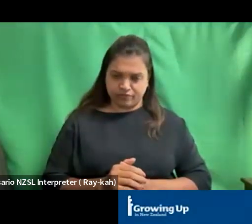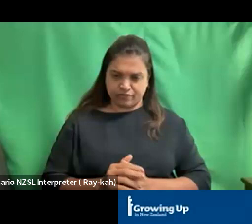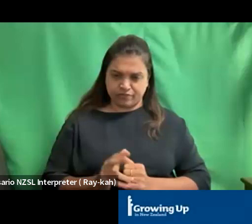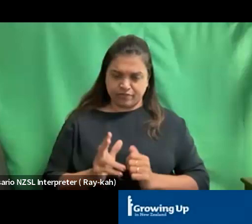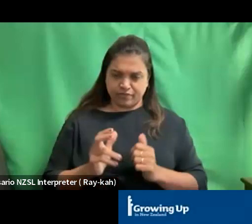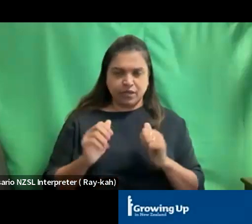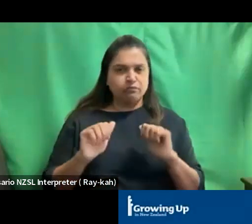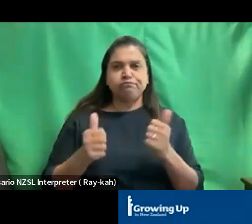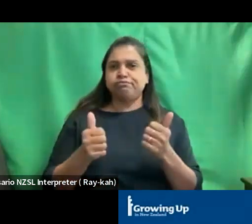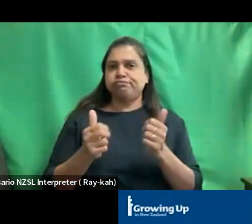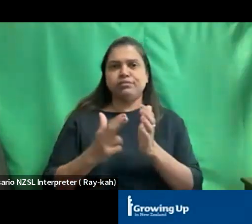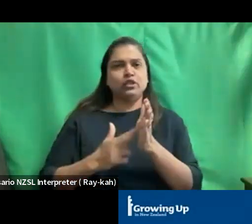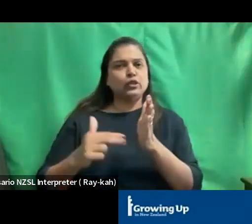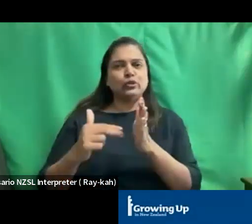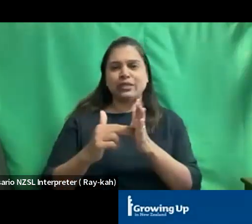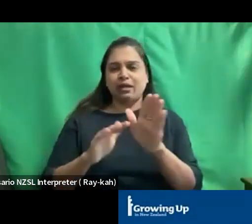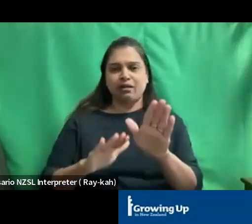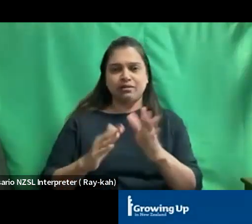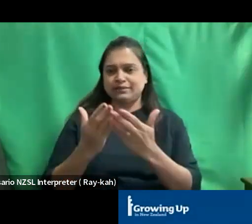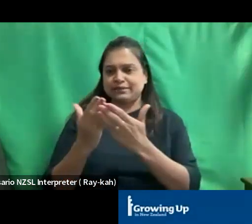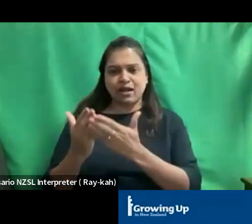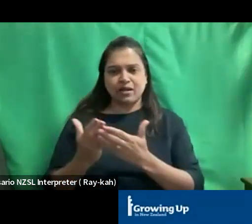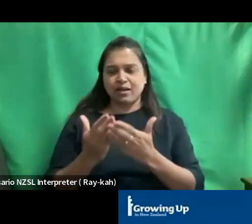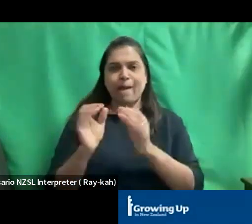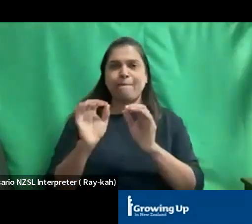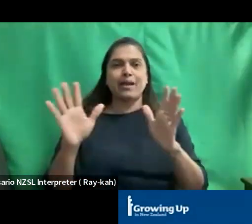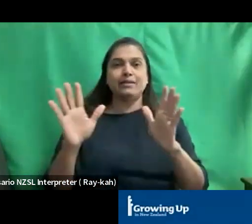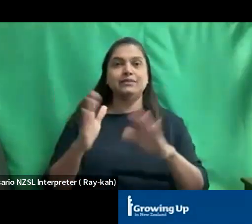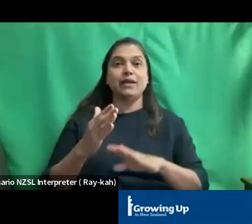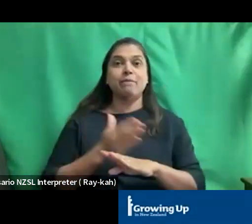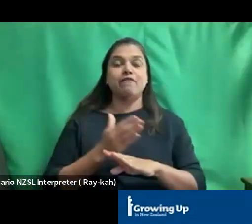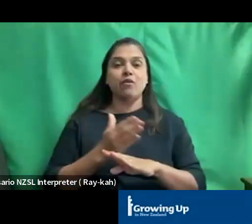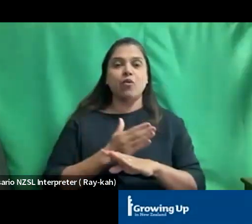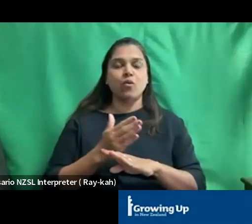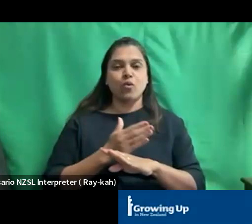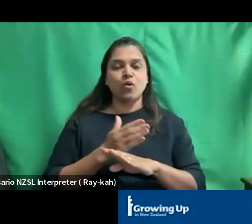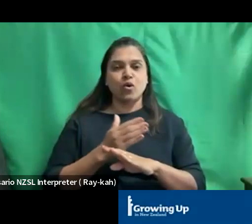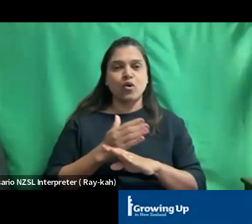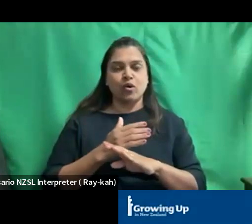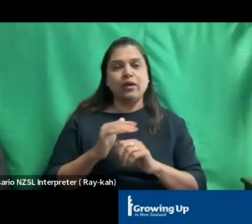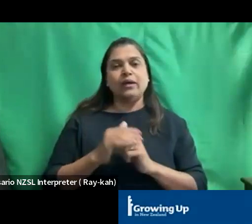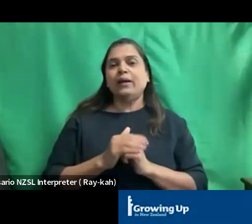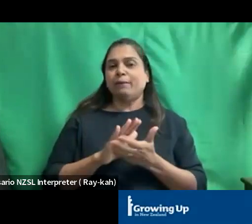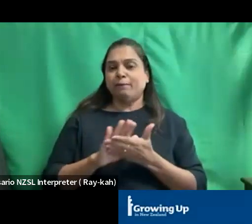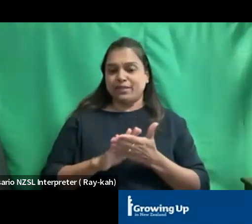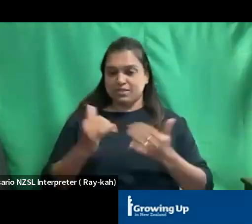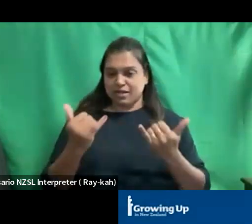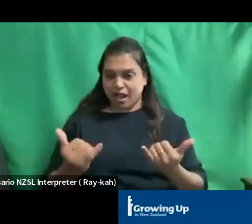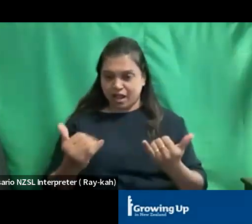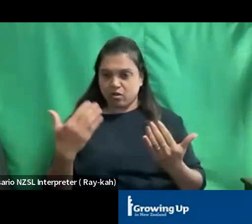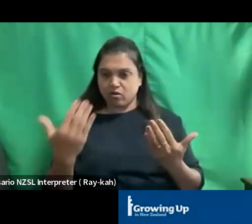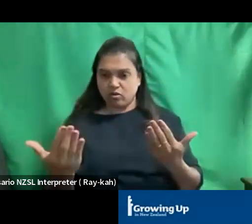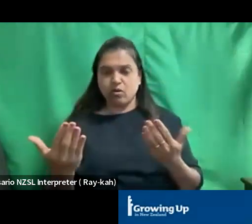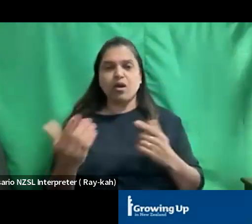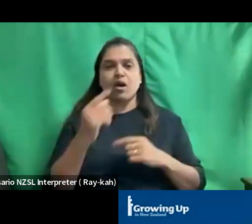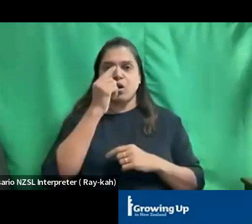amazing, because it started before the study member's birth. So we are able to look at